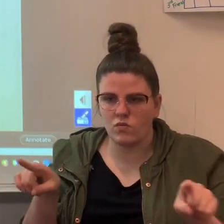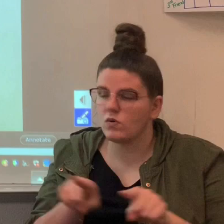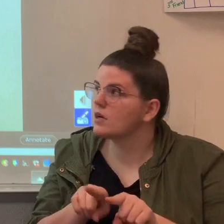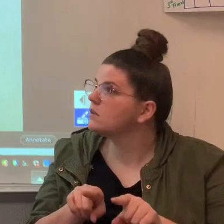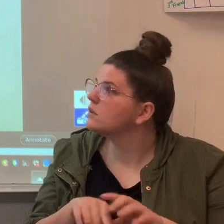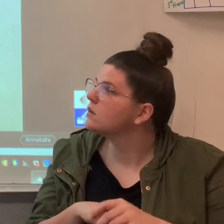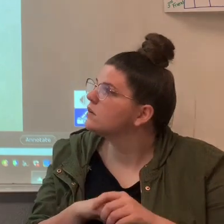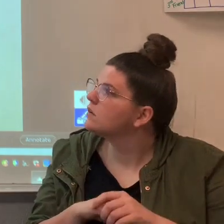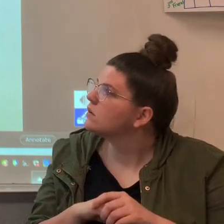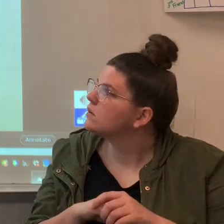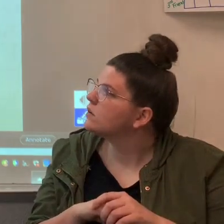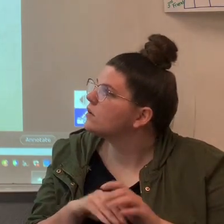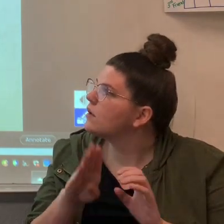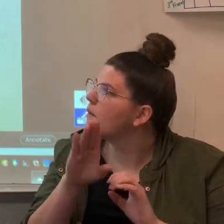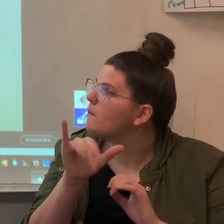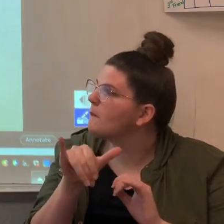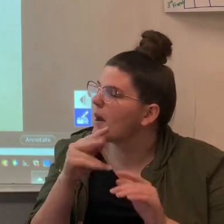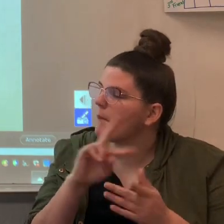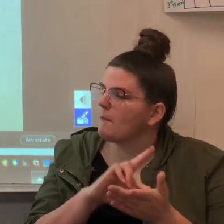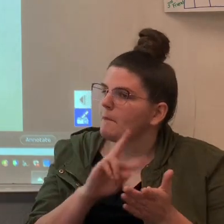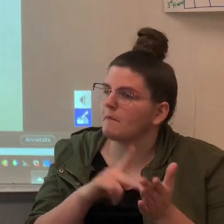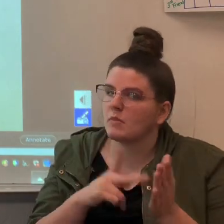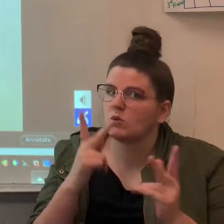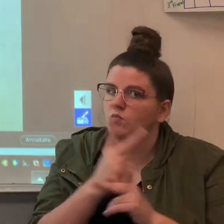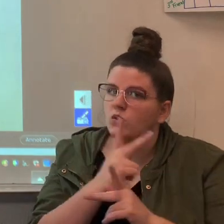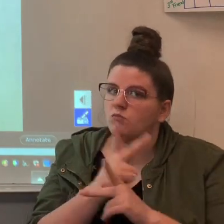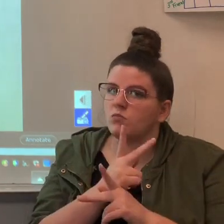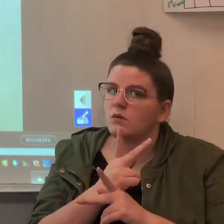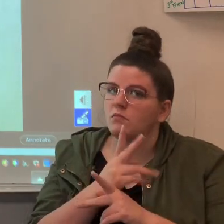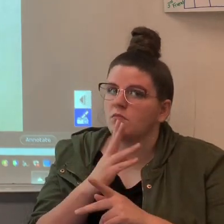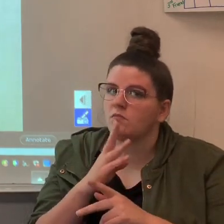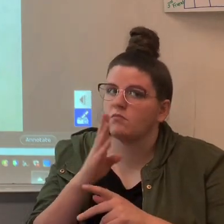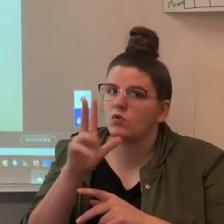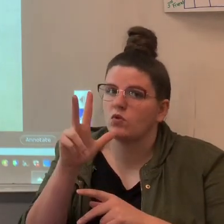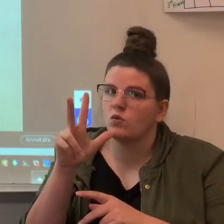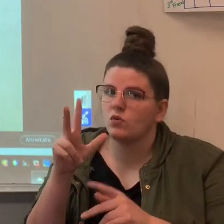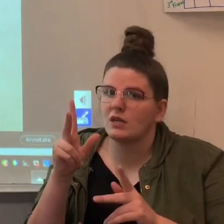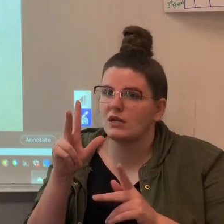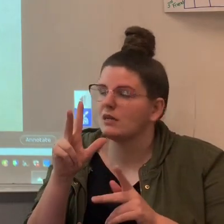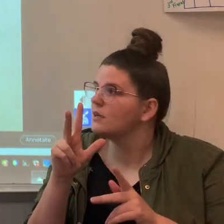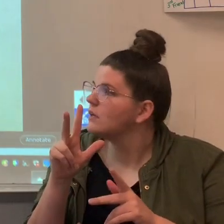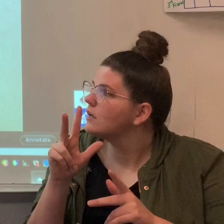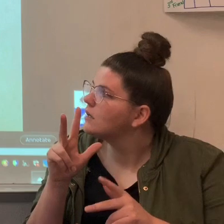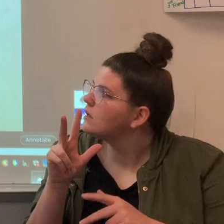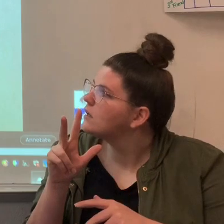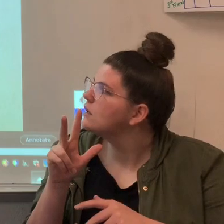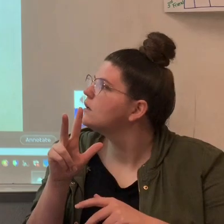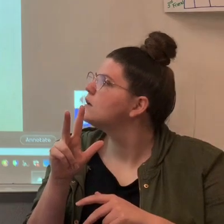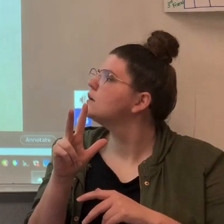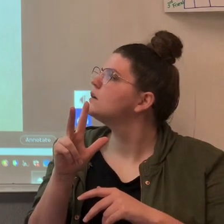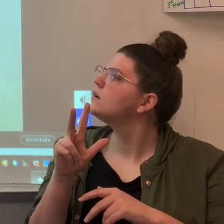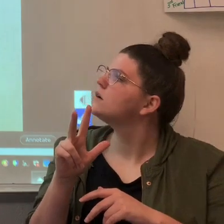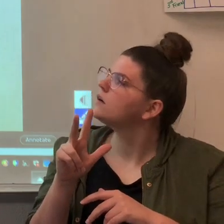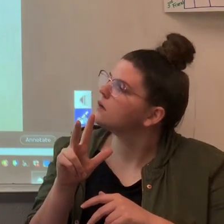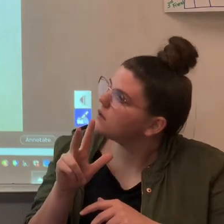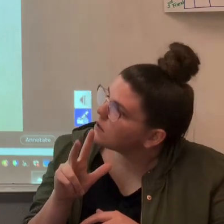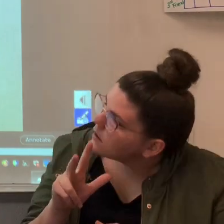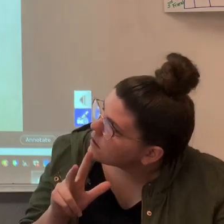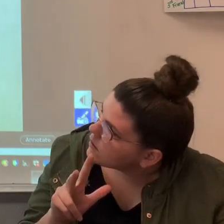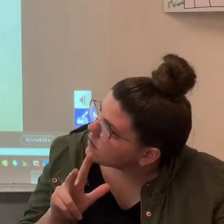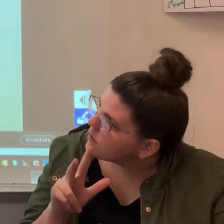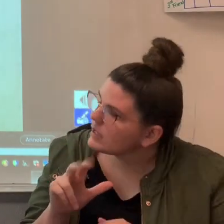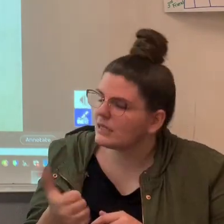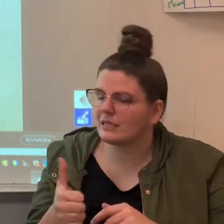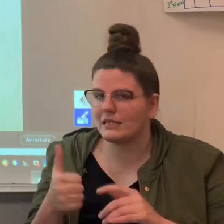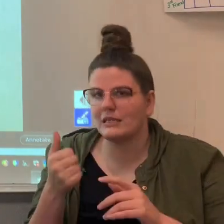that multiply by 3 tenths unit. So it would be 4/5